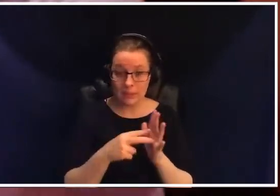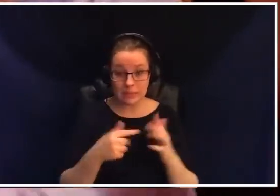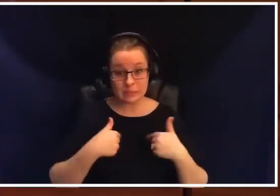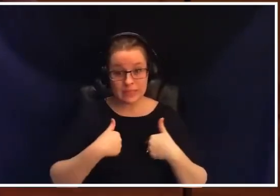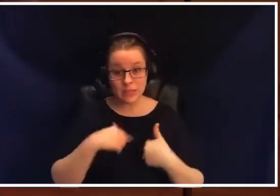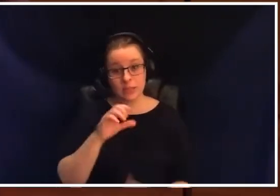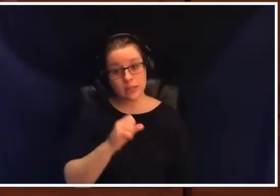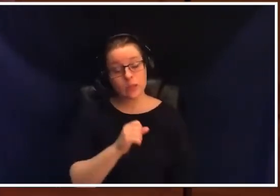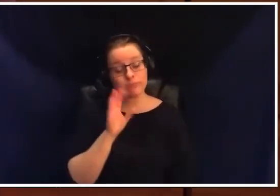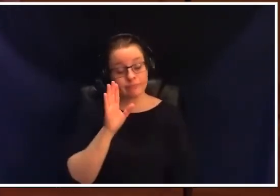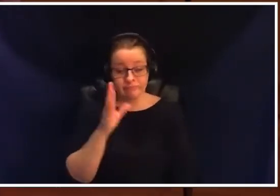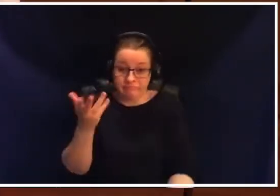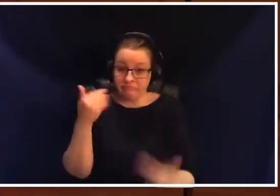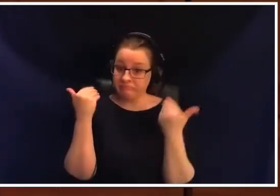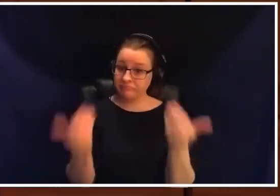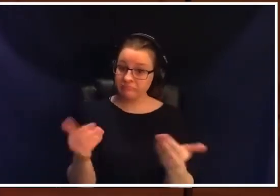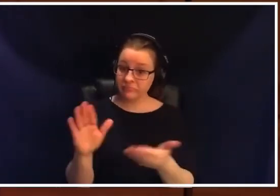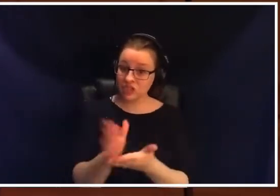Supercalifragilisticexpialidocious.